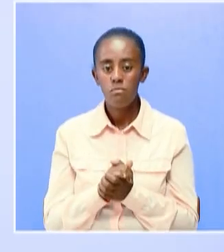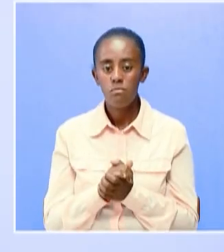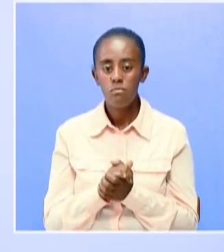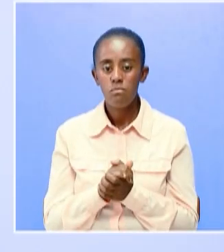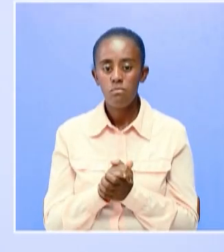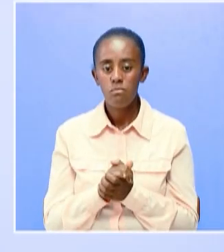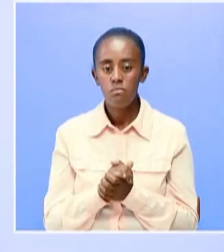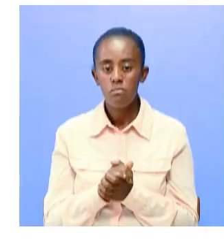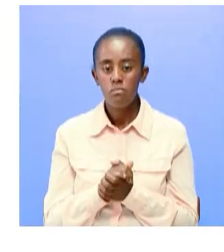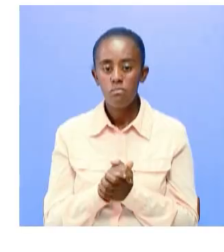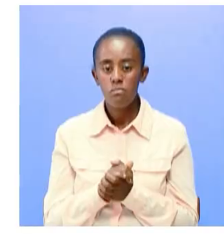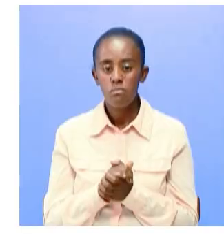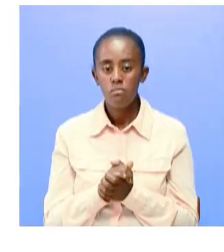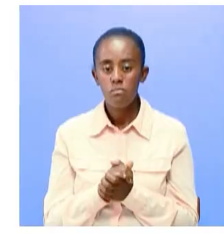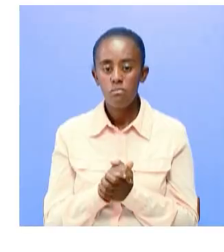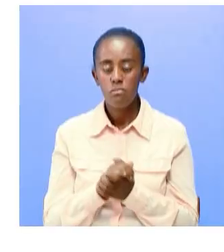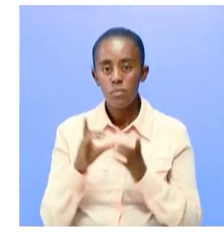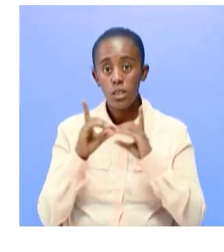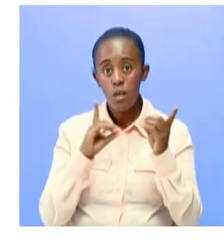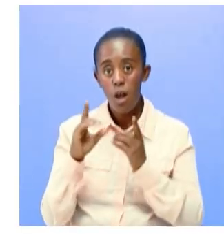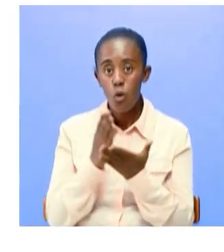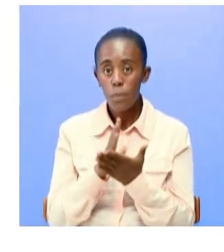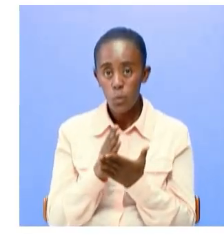Question number 1. Here's a dialogue between